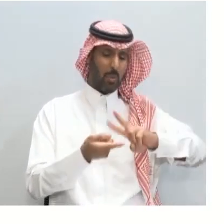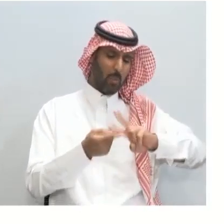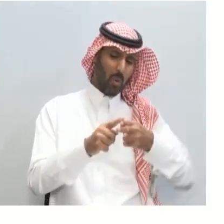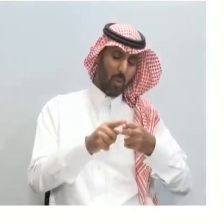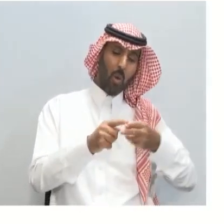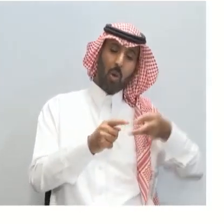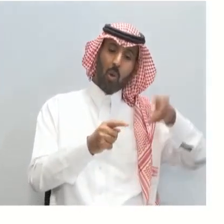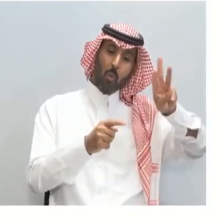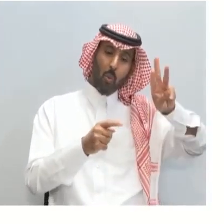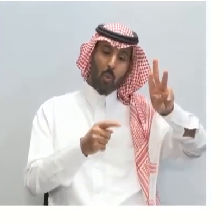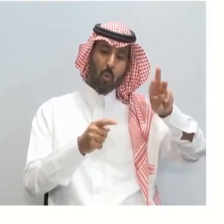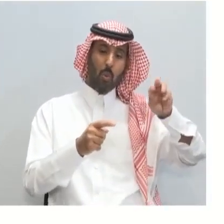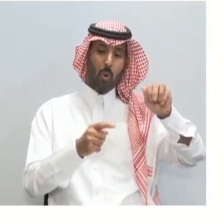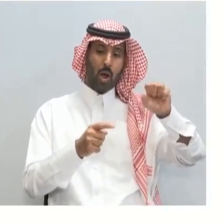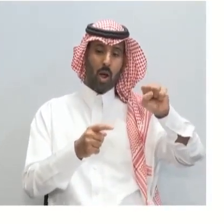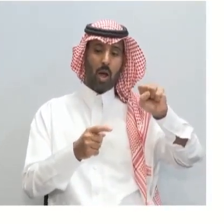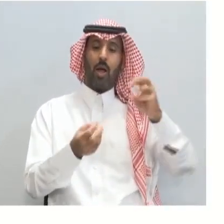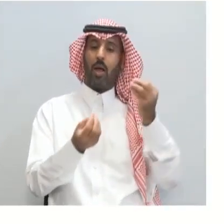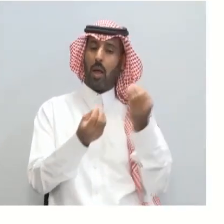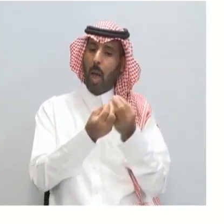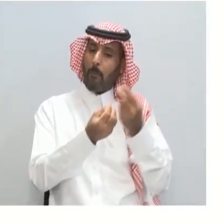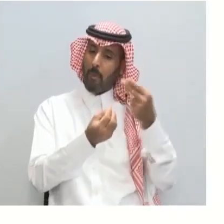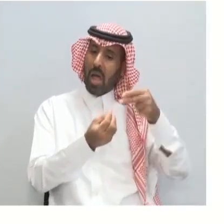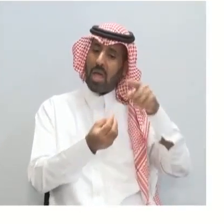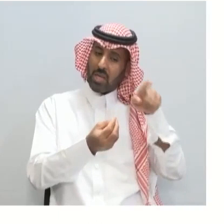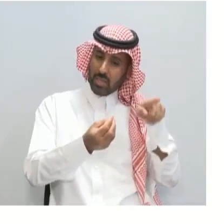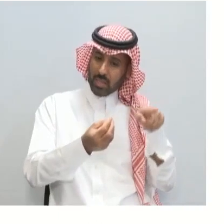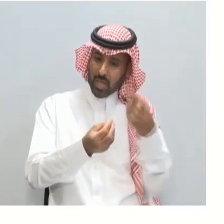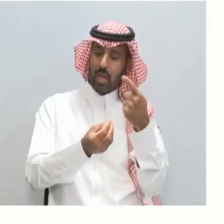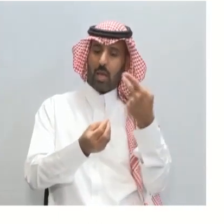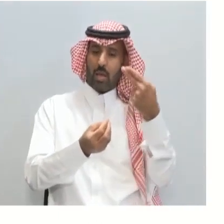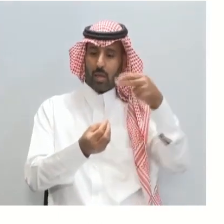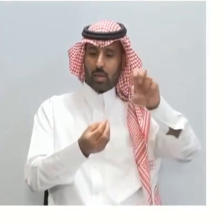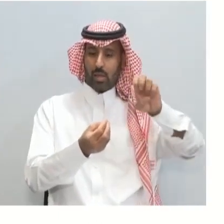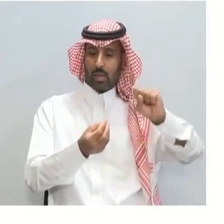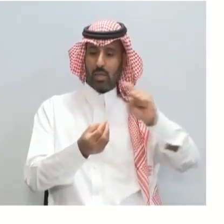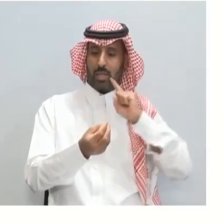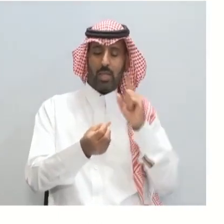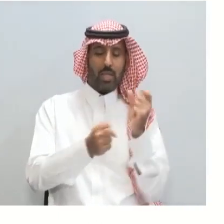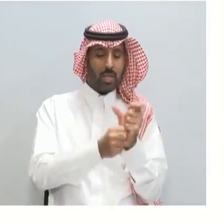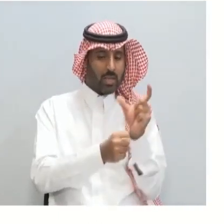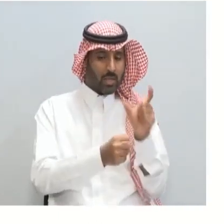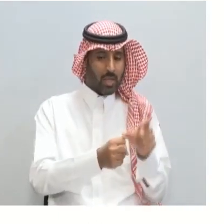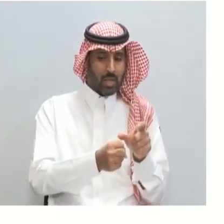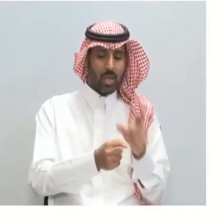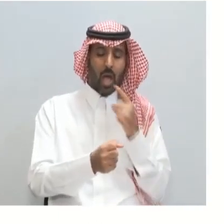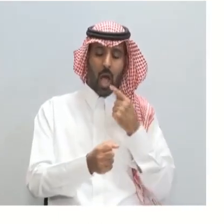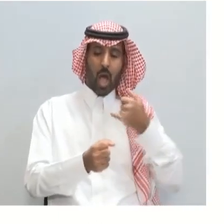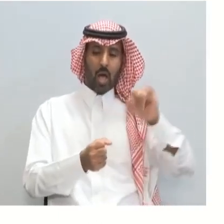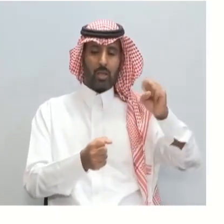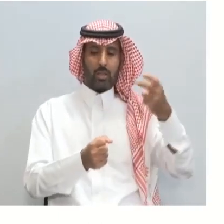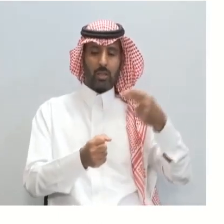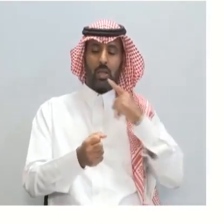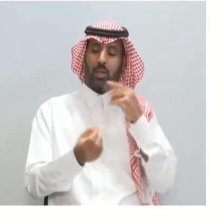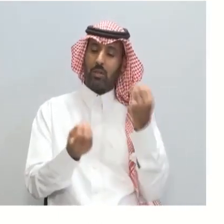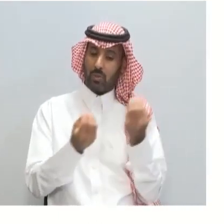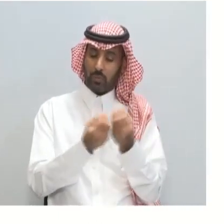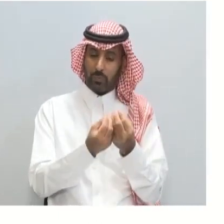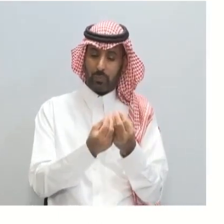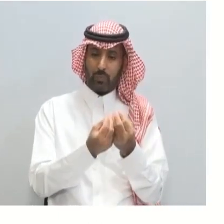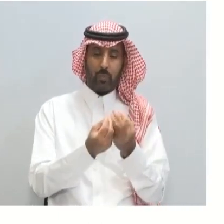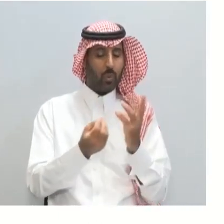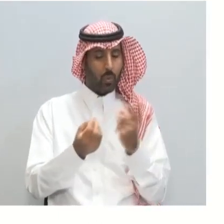Because either was or were, either one of them, can be used with the subjects I, he, she, or it.